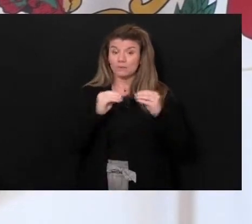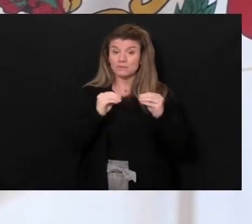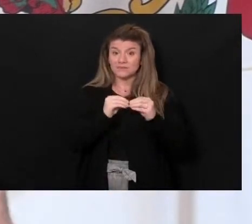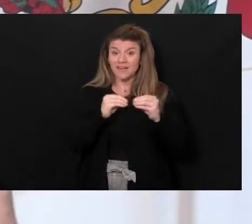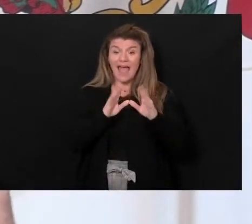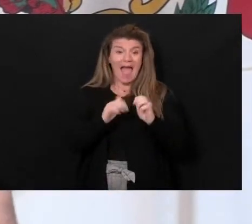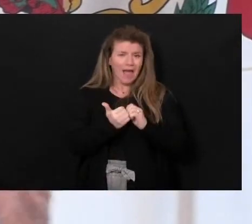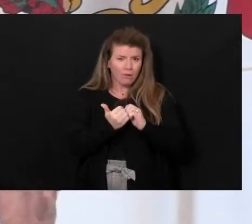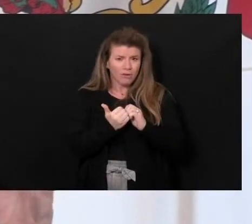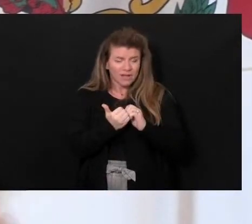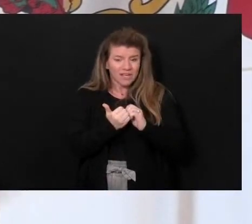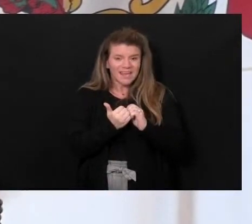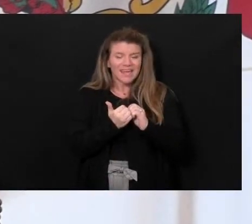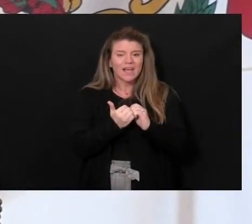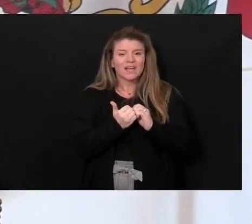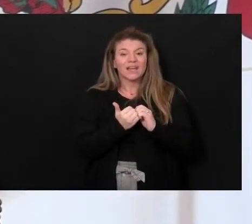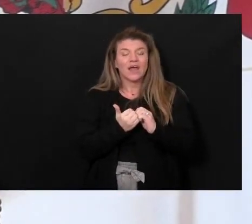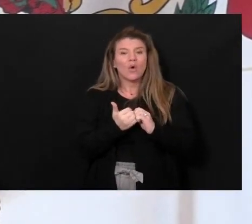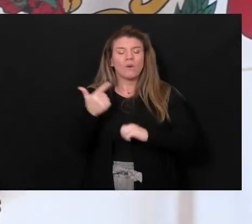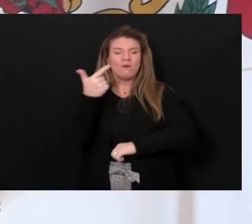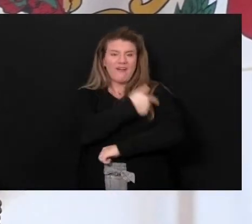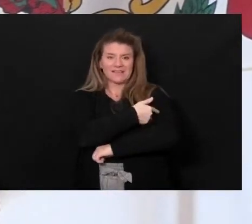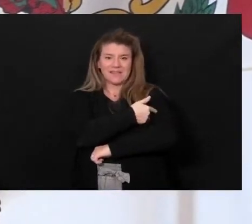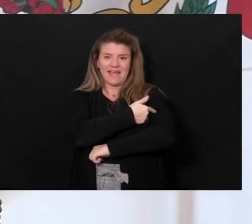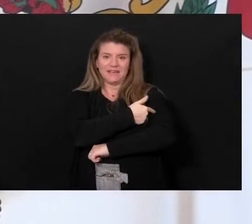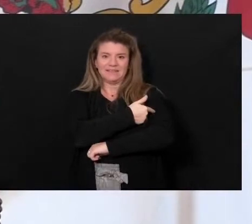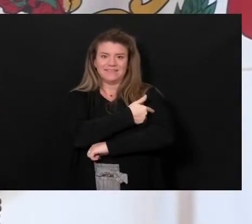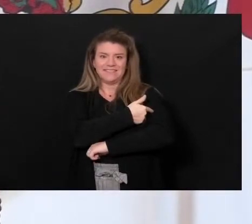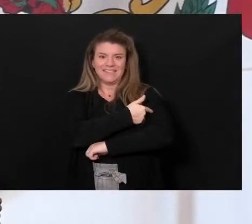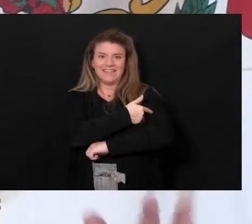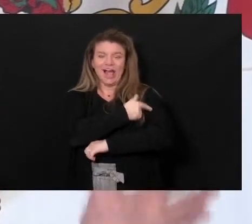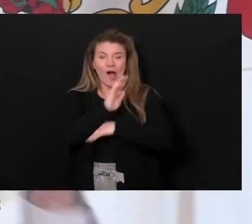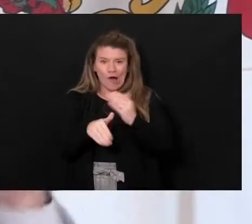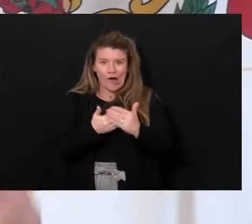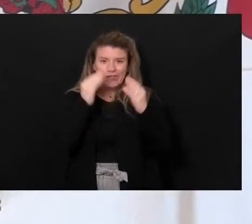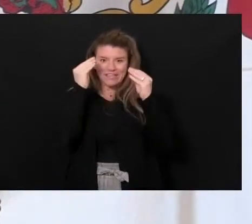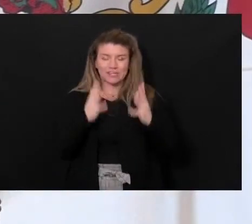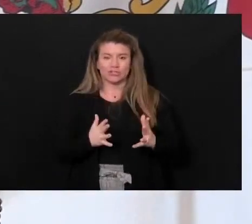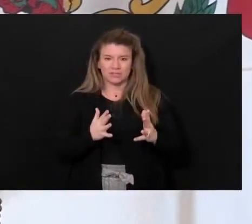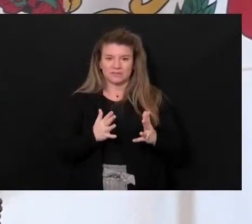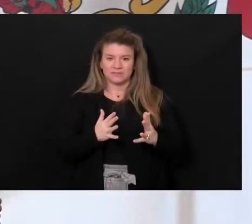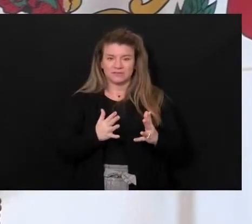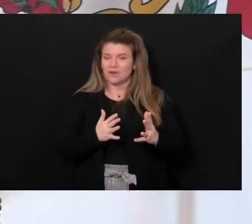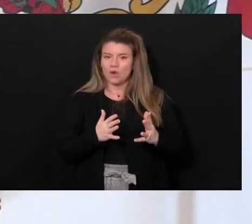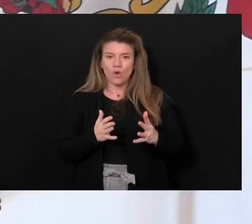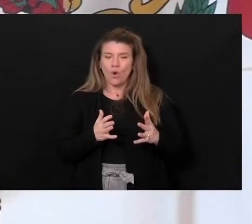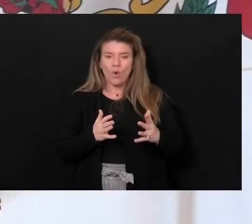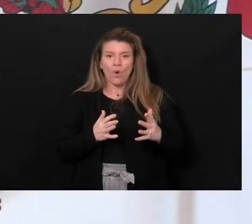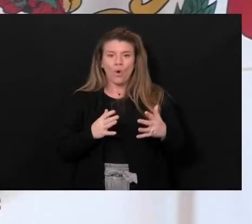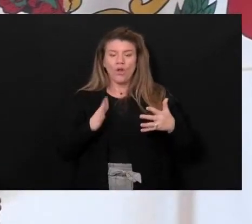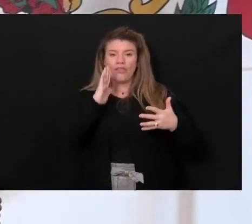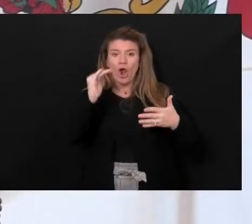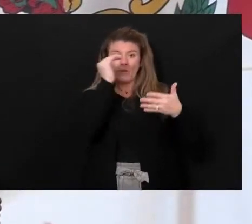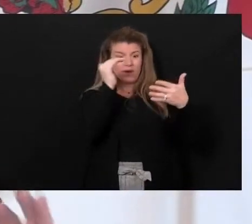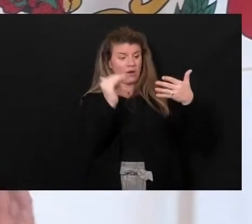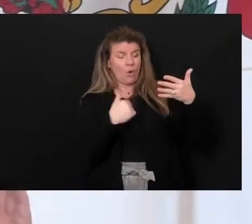saying, we're going to vaccinate all of our teachers and move them all the way up on the line. We're going to do the